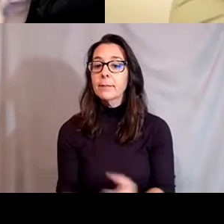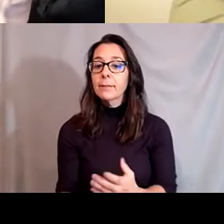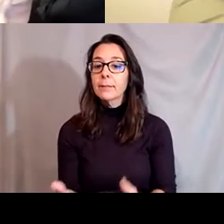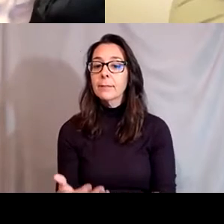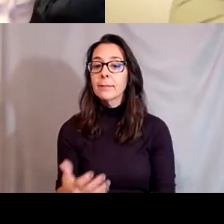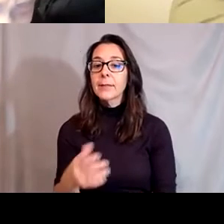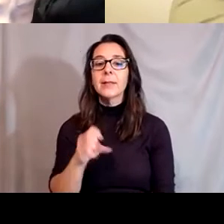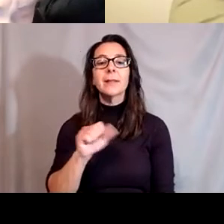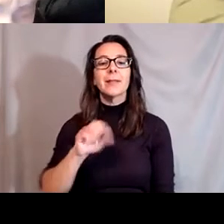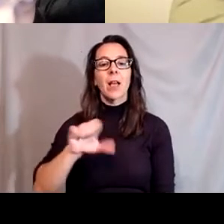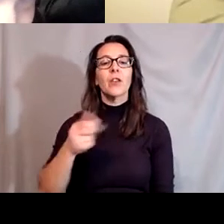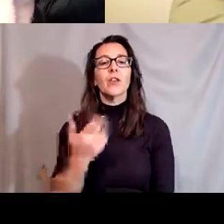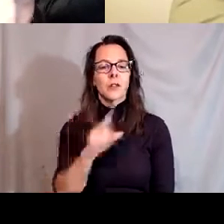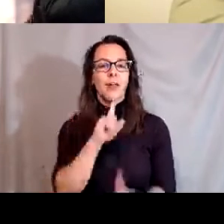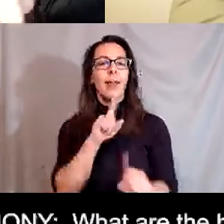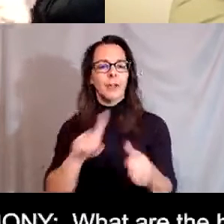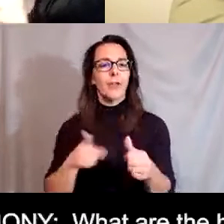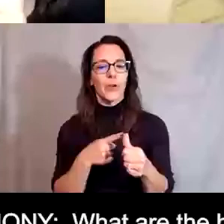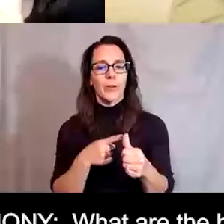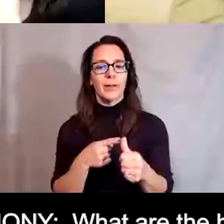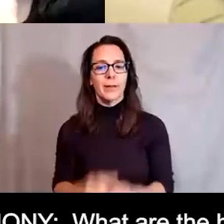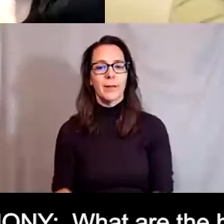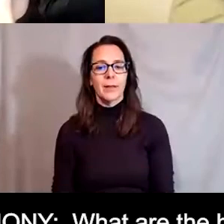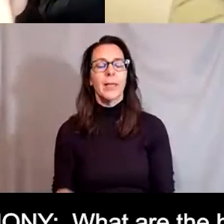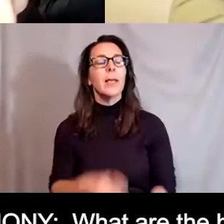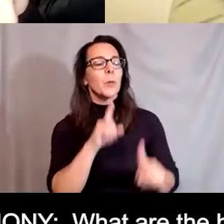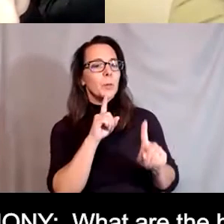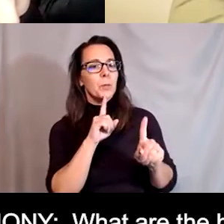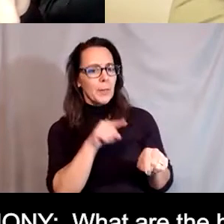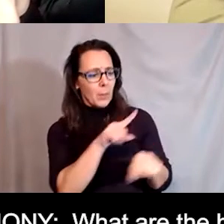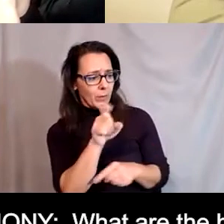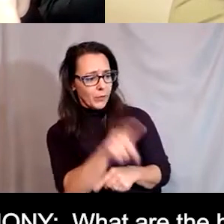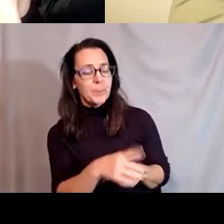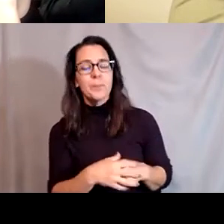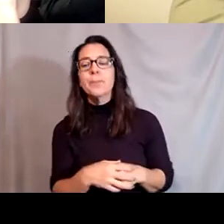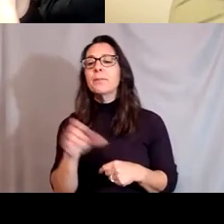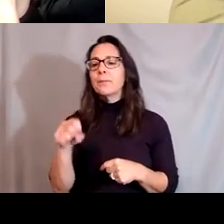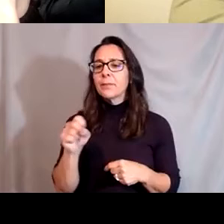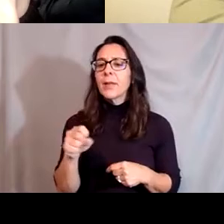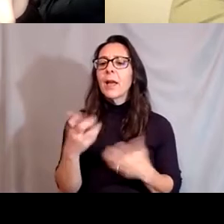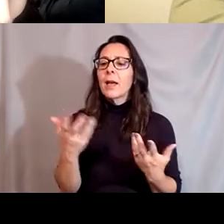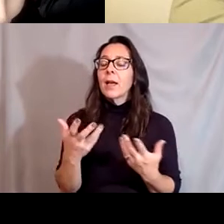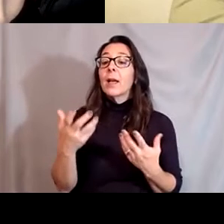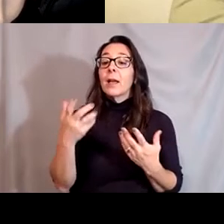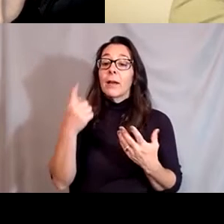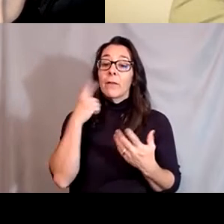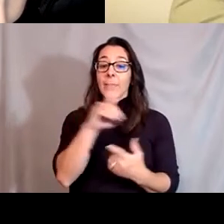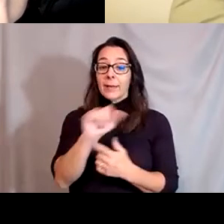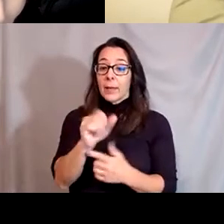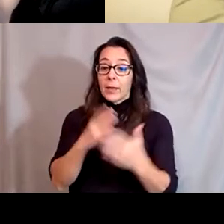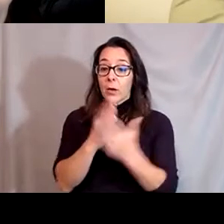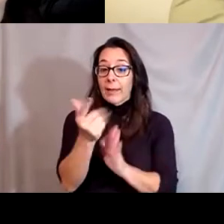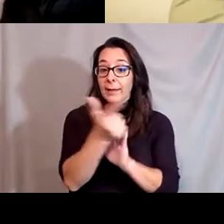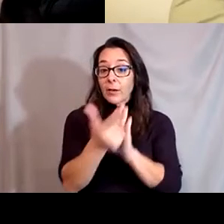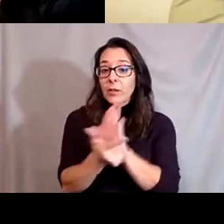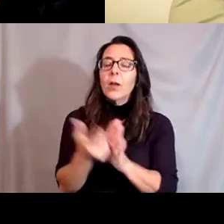you repeat the question? Yeah, what are the hurdles, the biggest hurdles facing forward momentum on disability rights legislation?